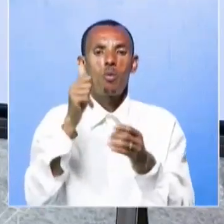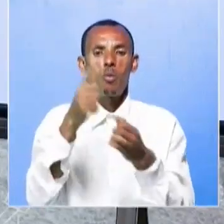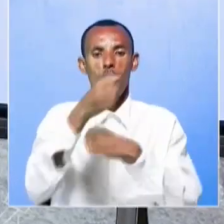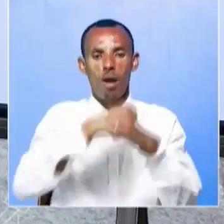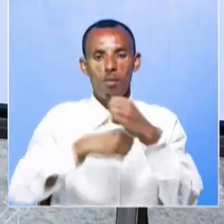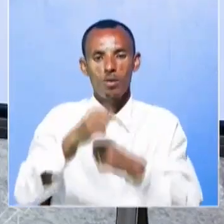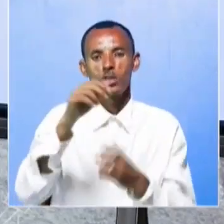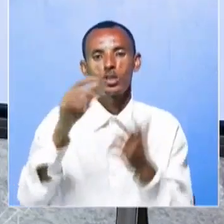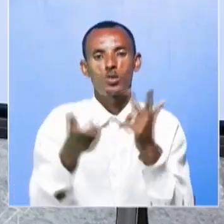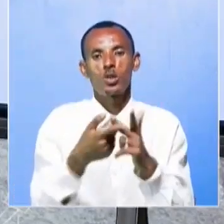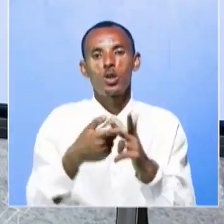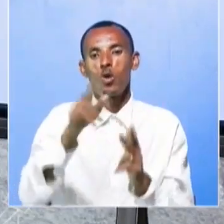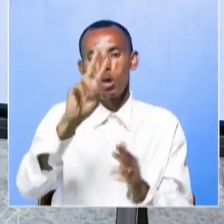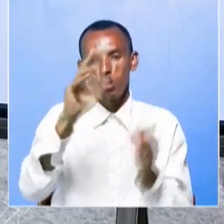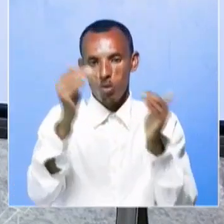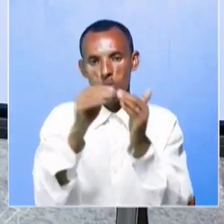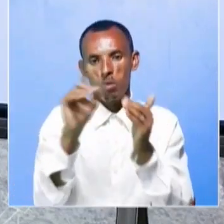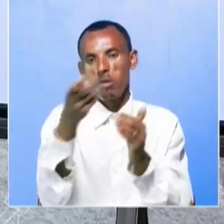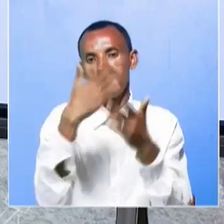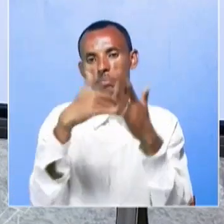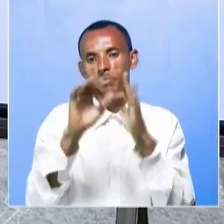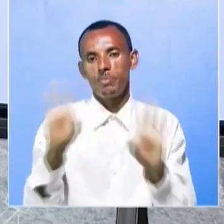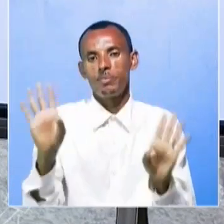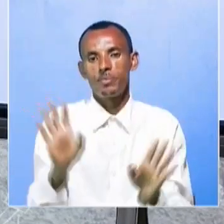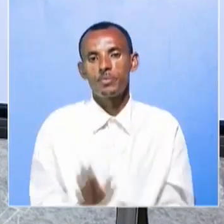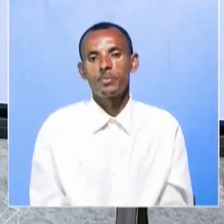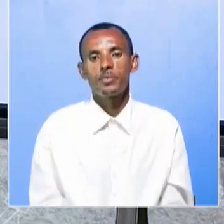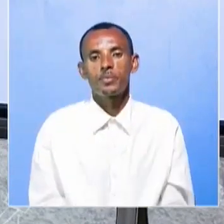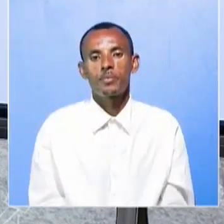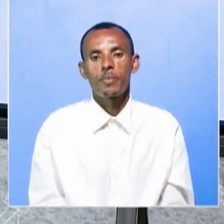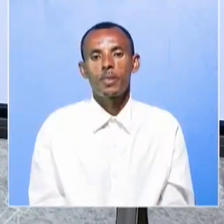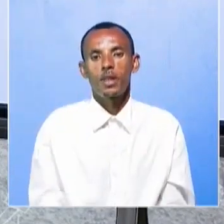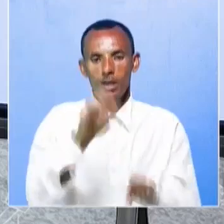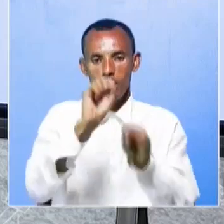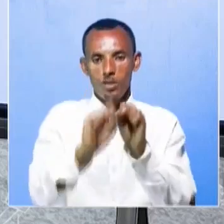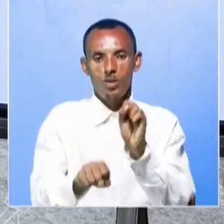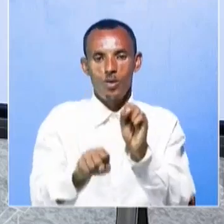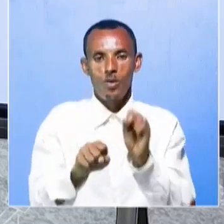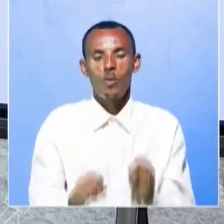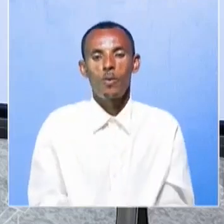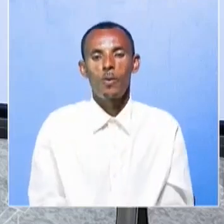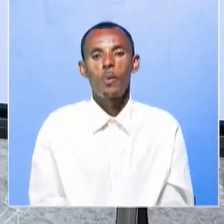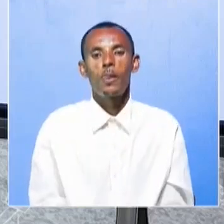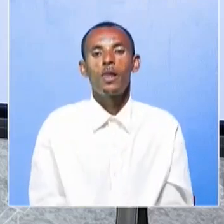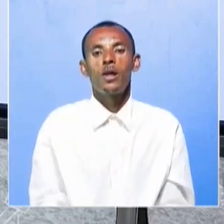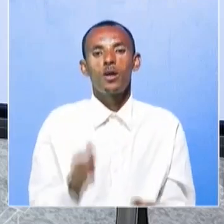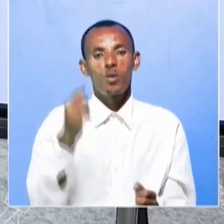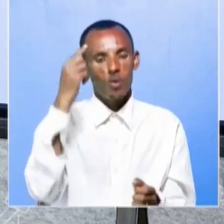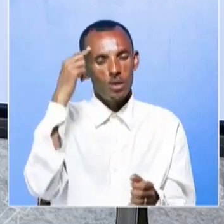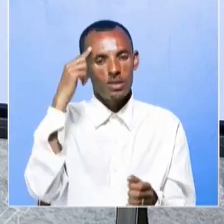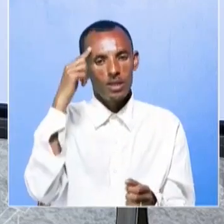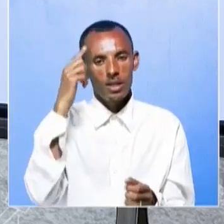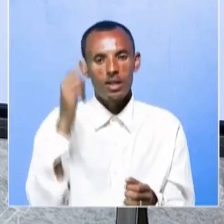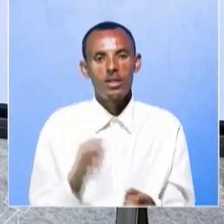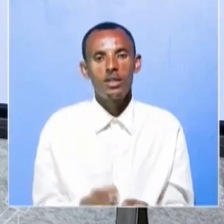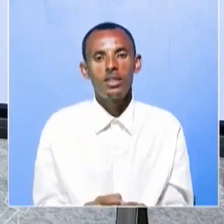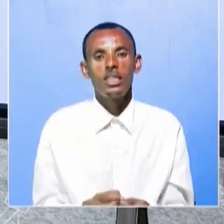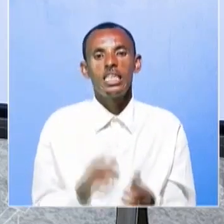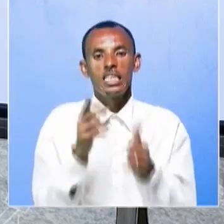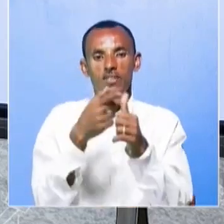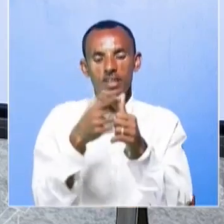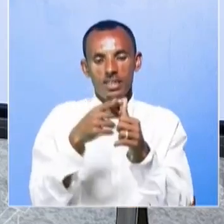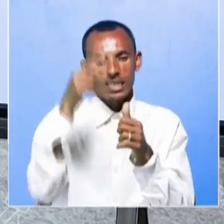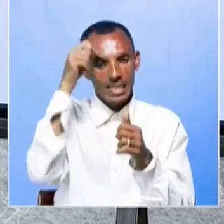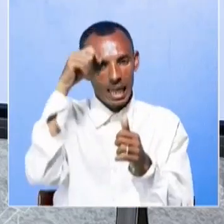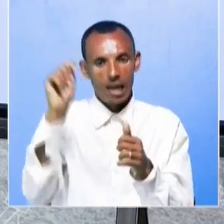By default, the third angle will be the same, right? So consider the first theorem